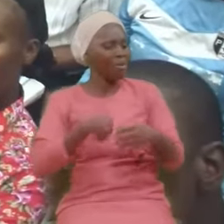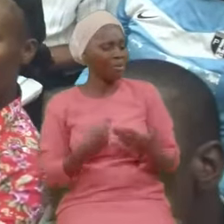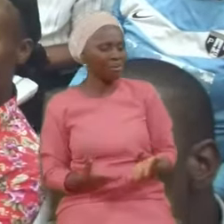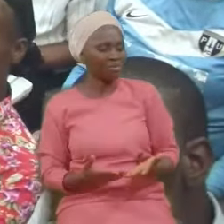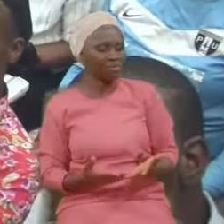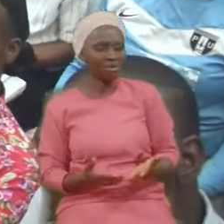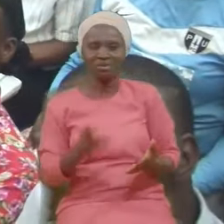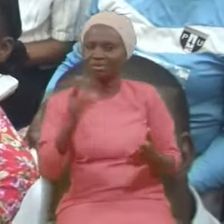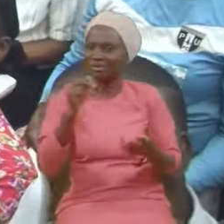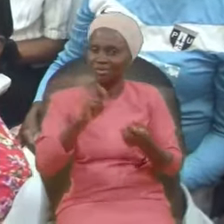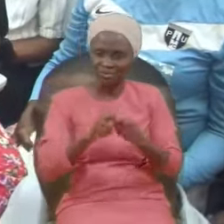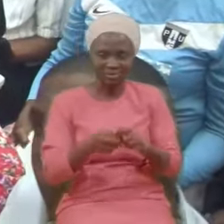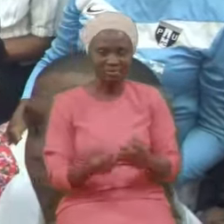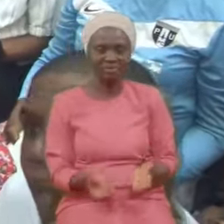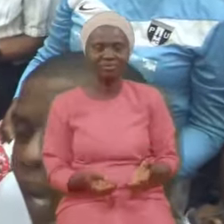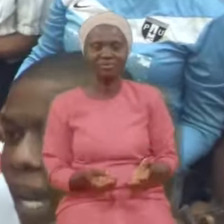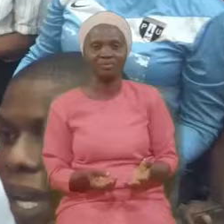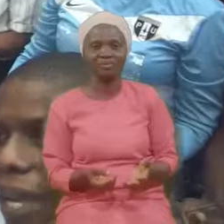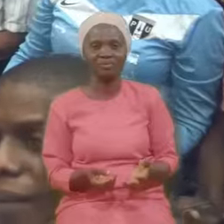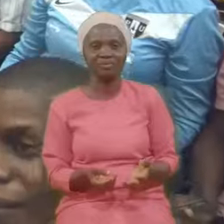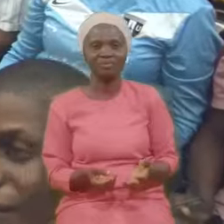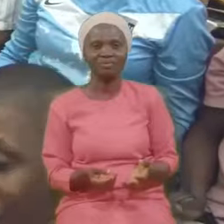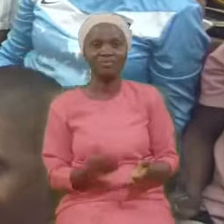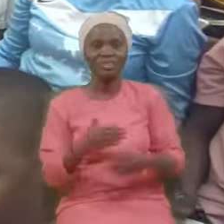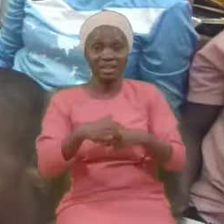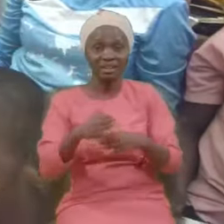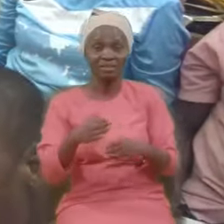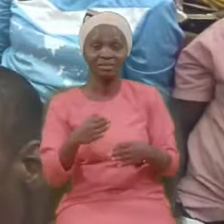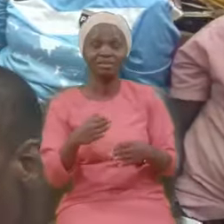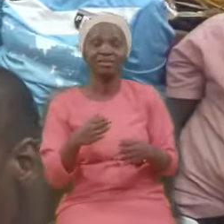the anger, the miracle will come.